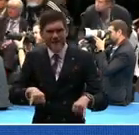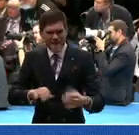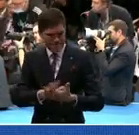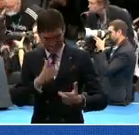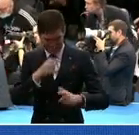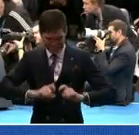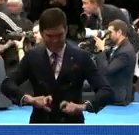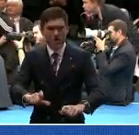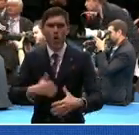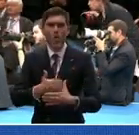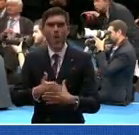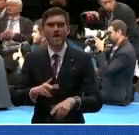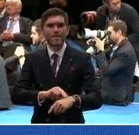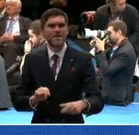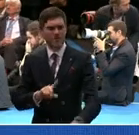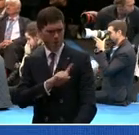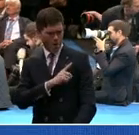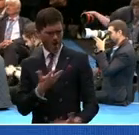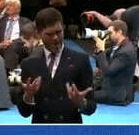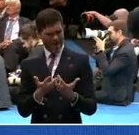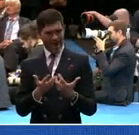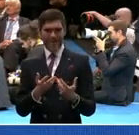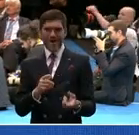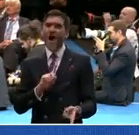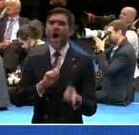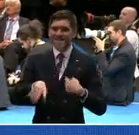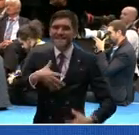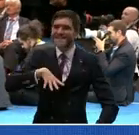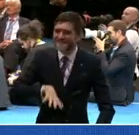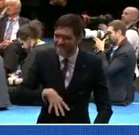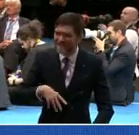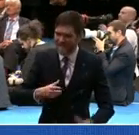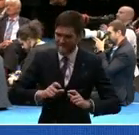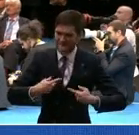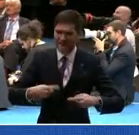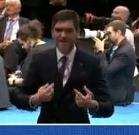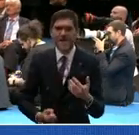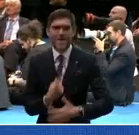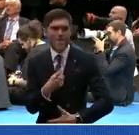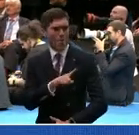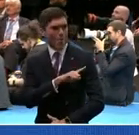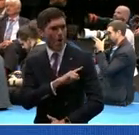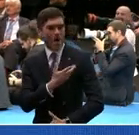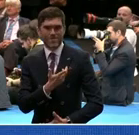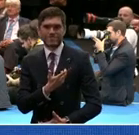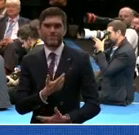police officer. We need answers as to why this was allowed to happen.